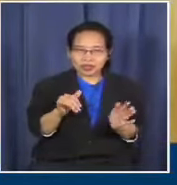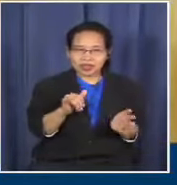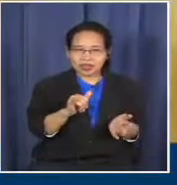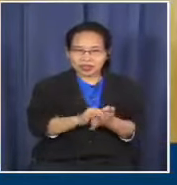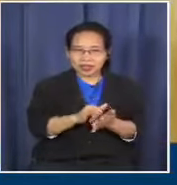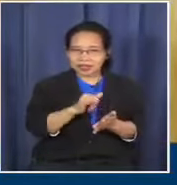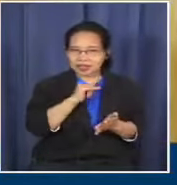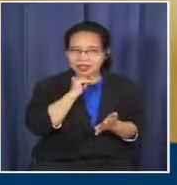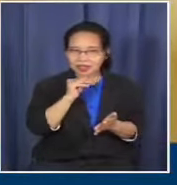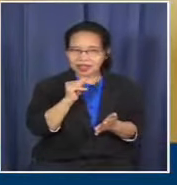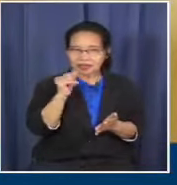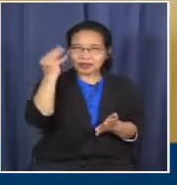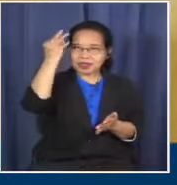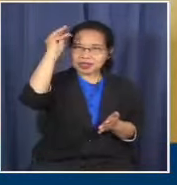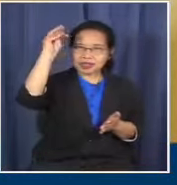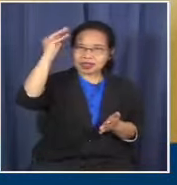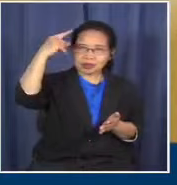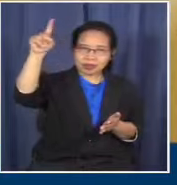black hole.